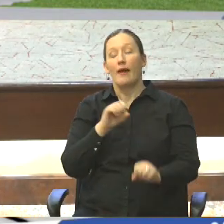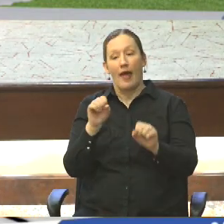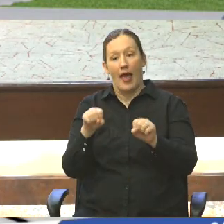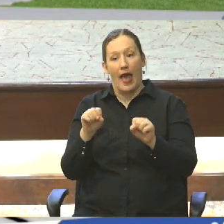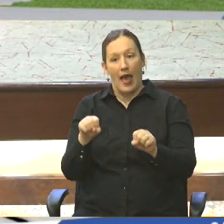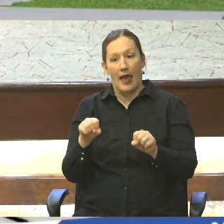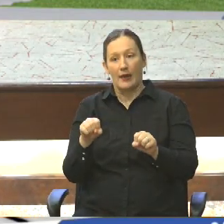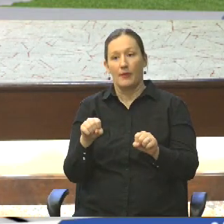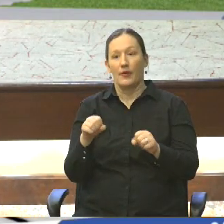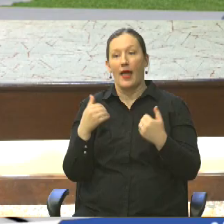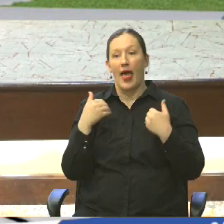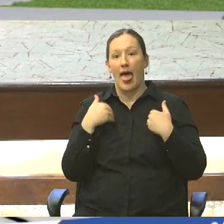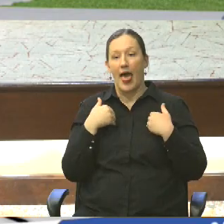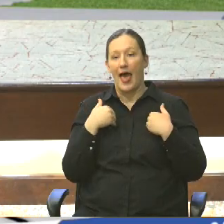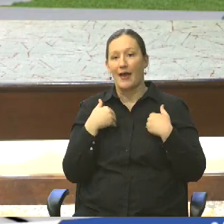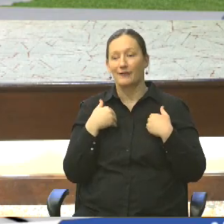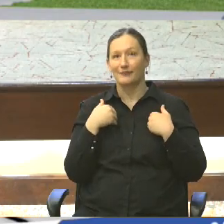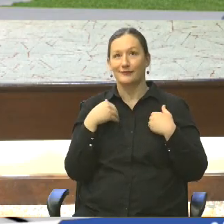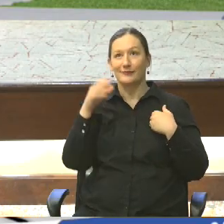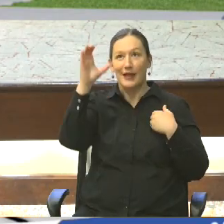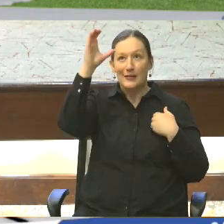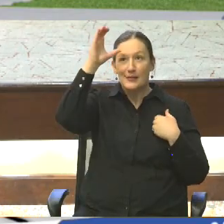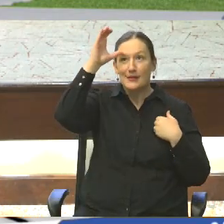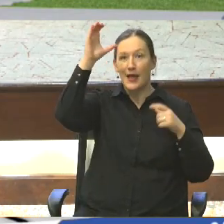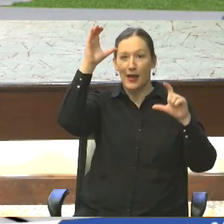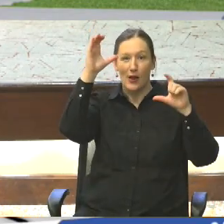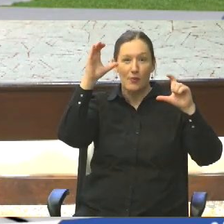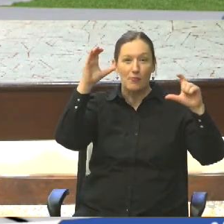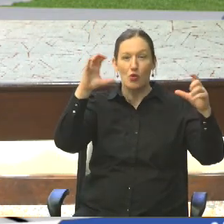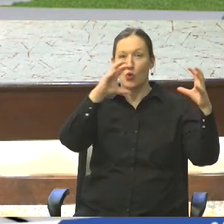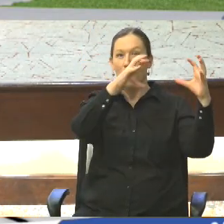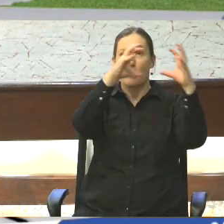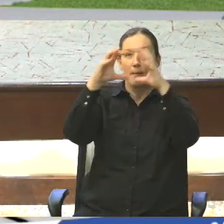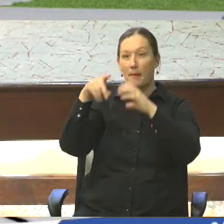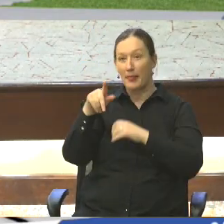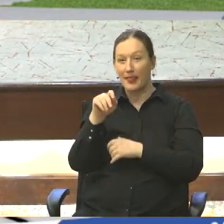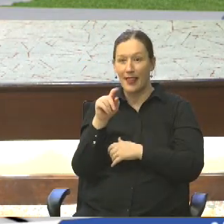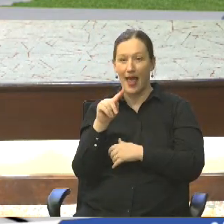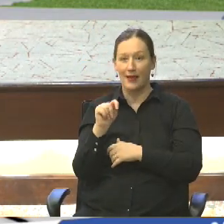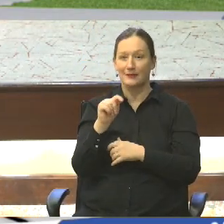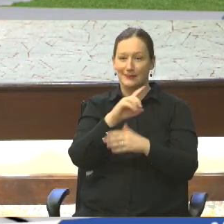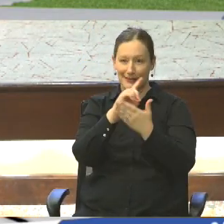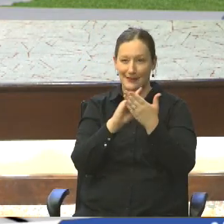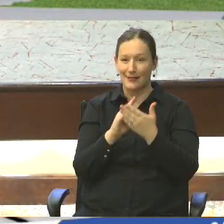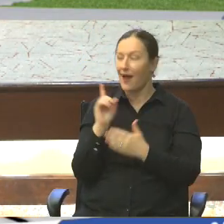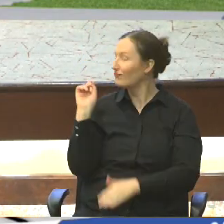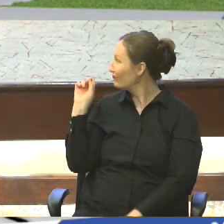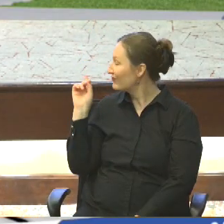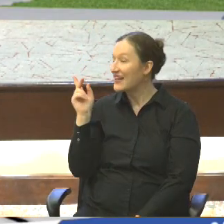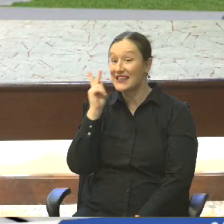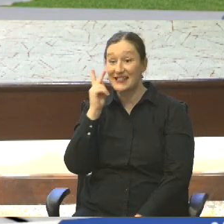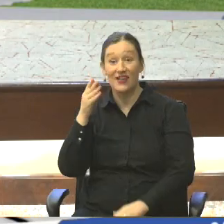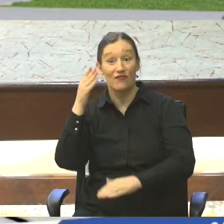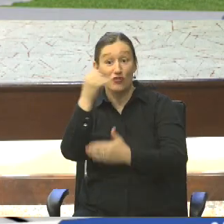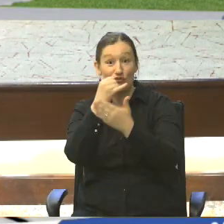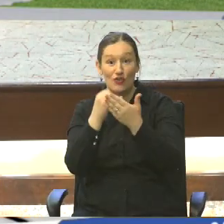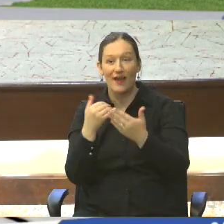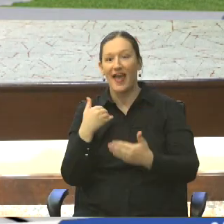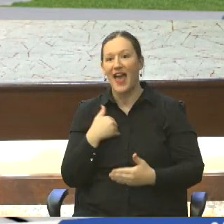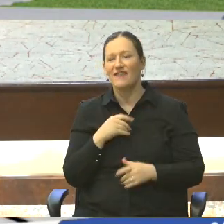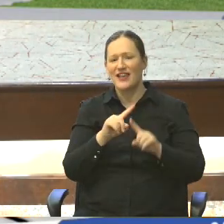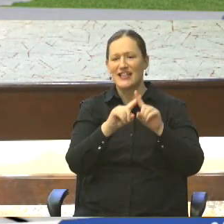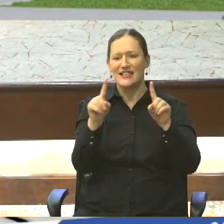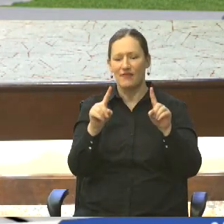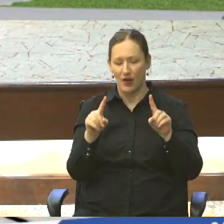of a solar system style design with educational. You'll see in the future drawing some hopscotch typing,